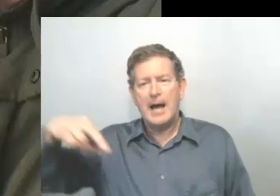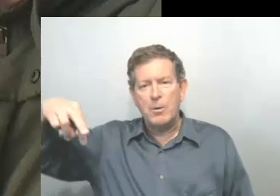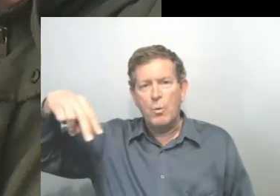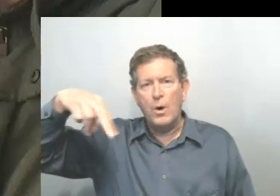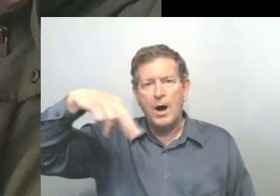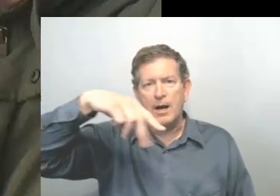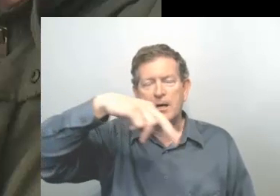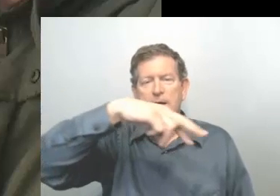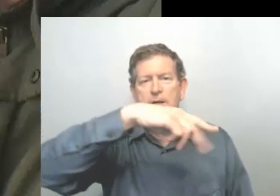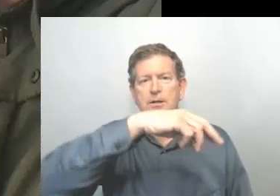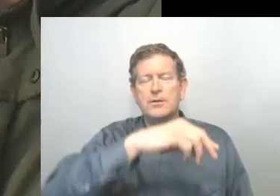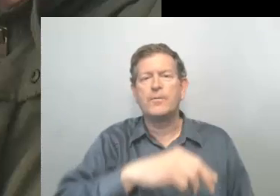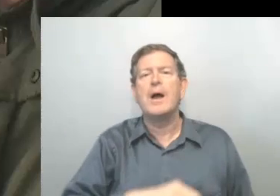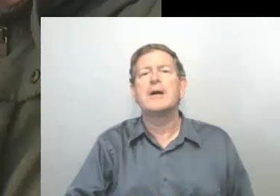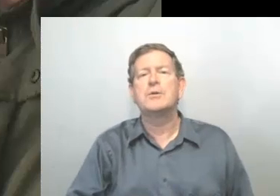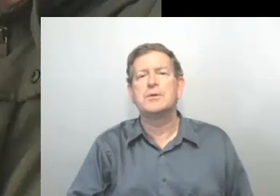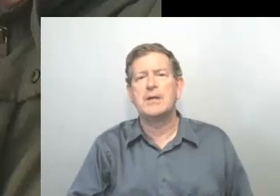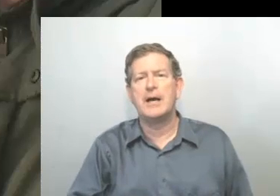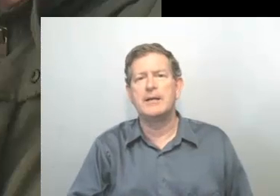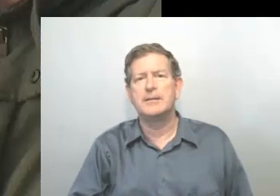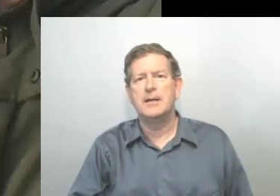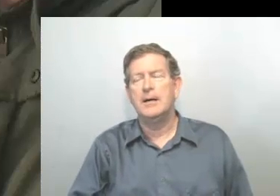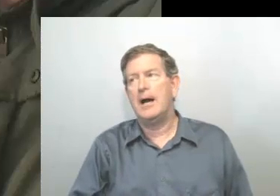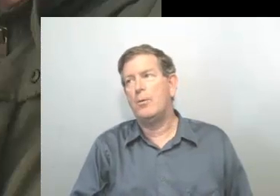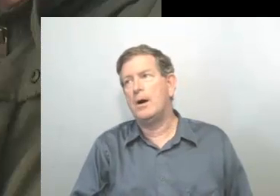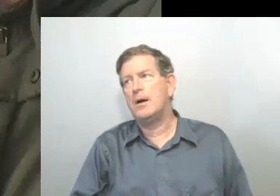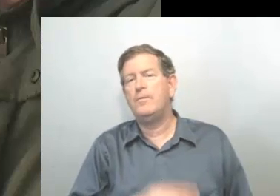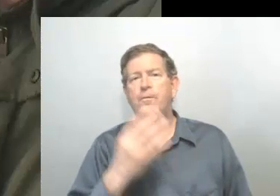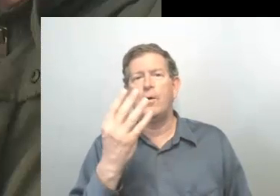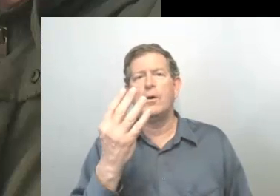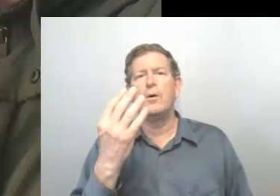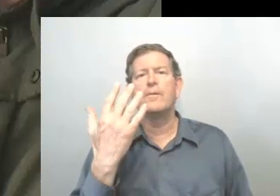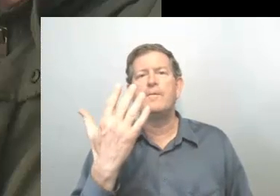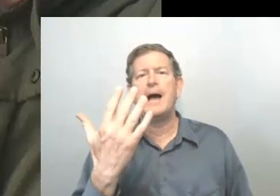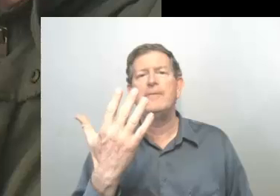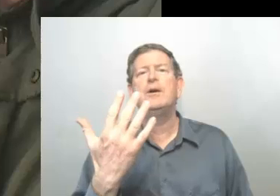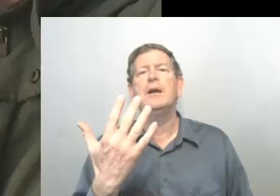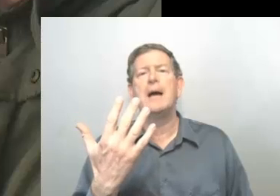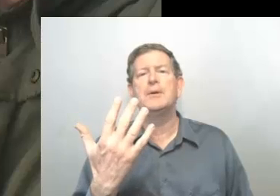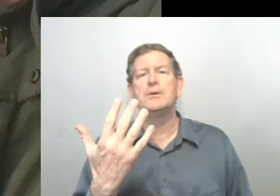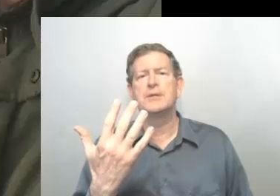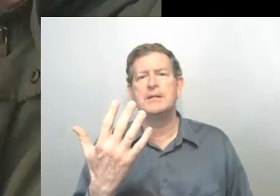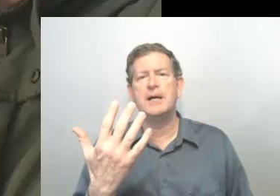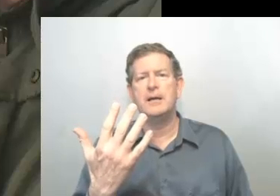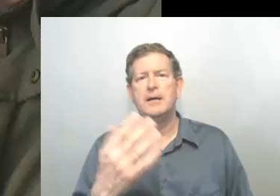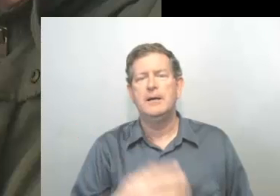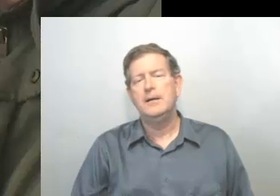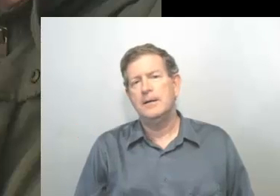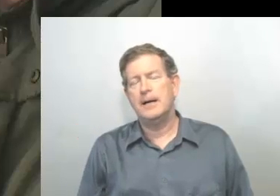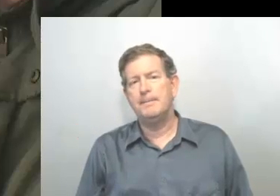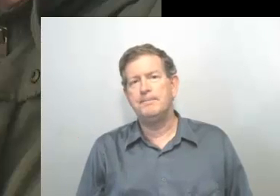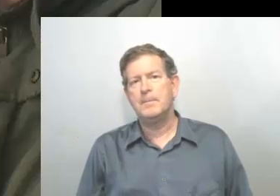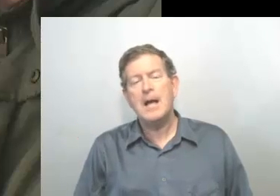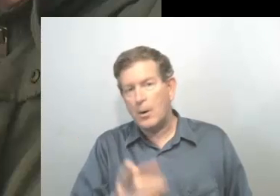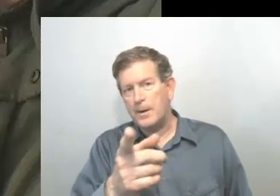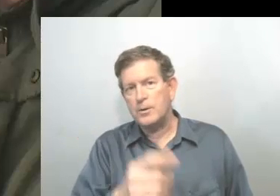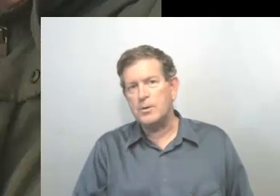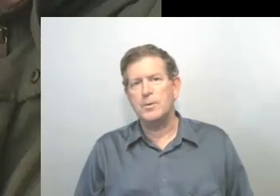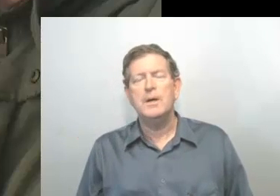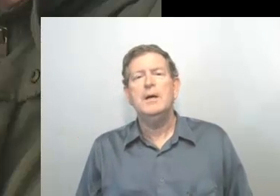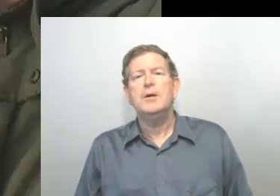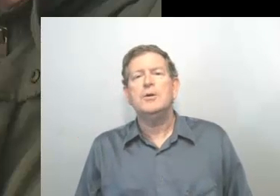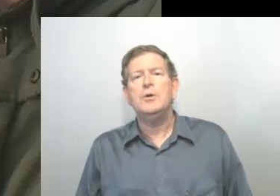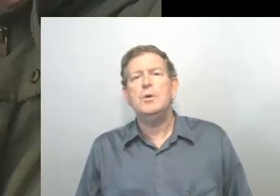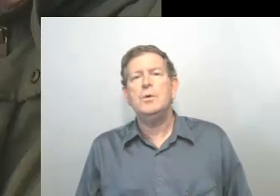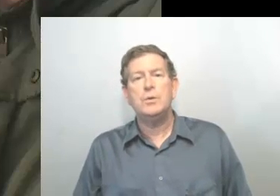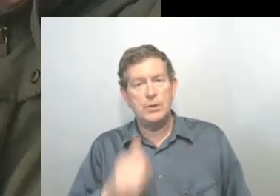I walk for exercise. I walk 4 or 5 kilometers a day. How about